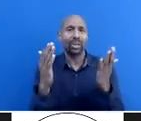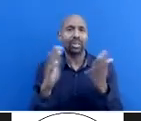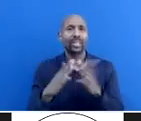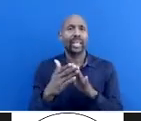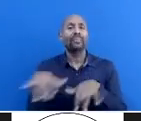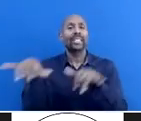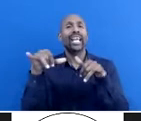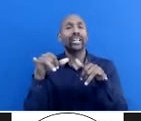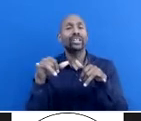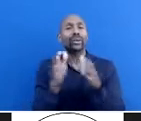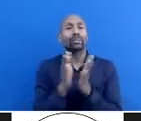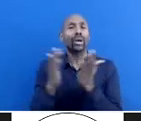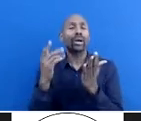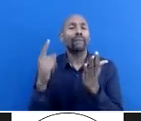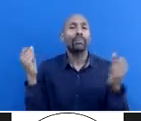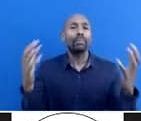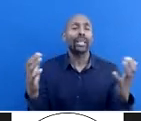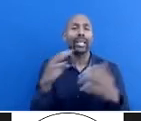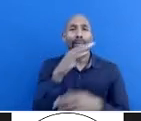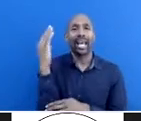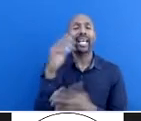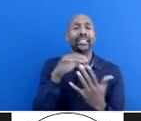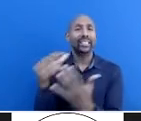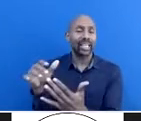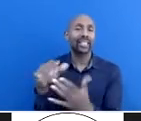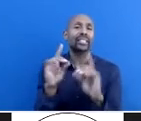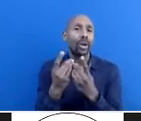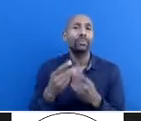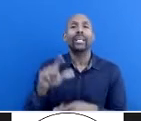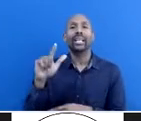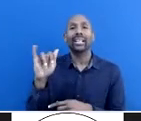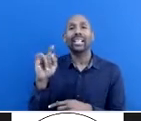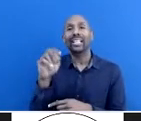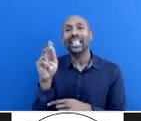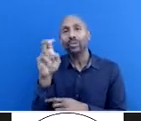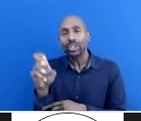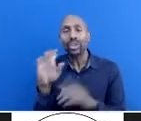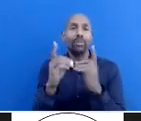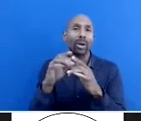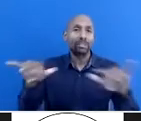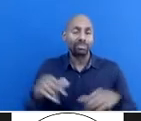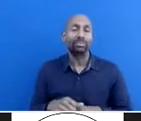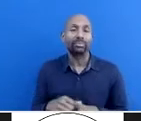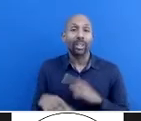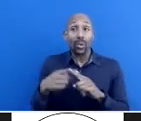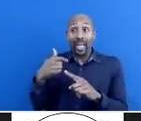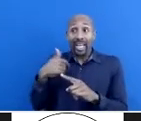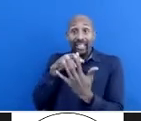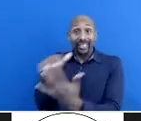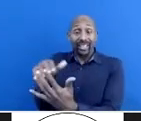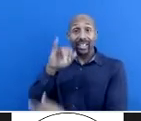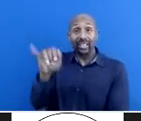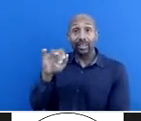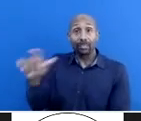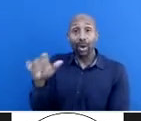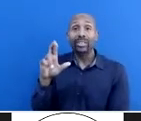studies departments, literature departments, and so forth. When I sat with the works of Jamal Cyrus, I became thoroughly convinced that we